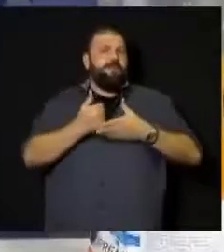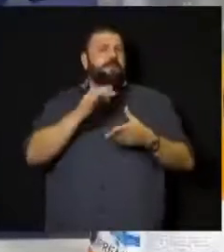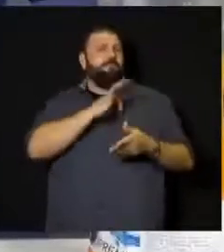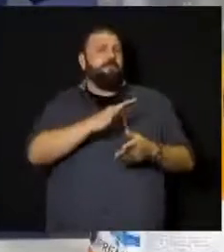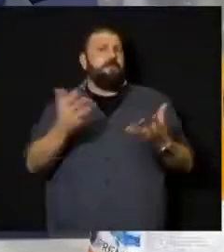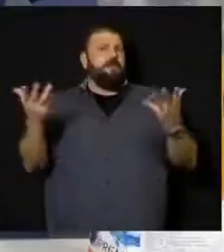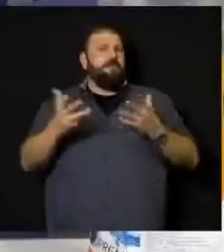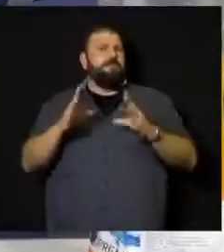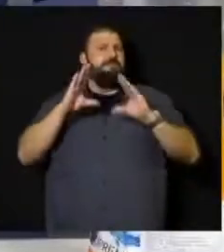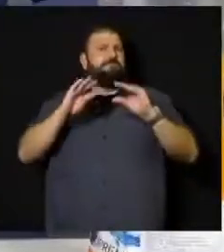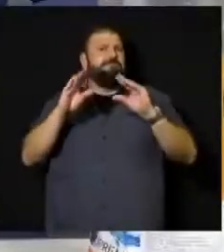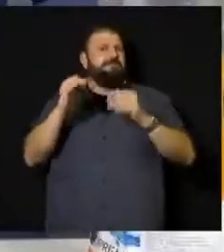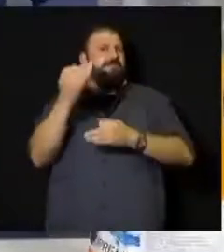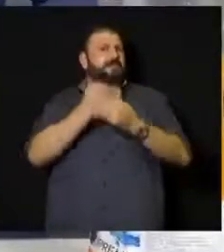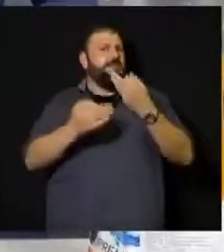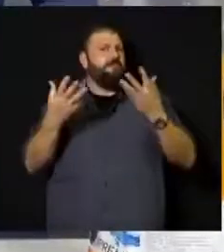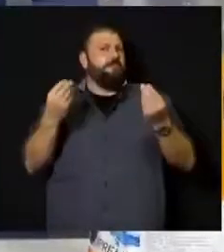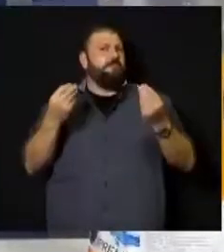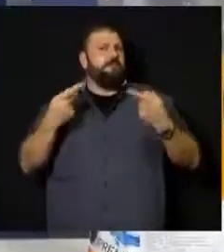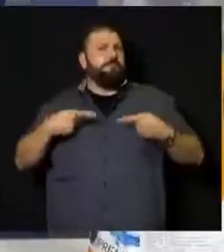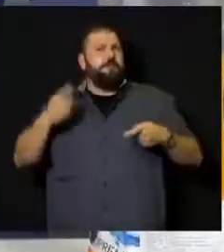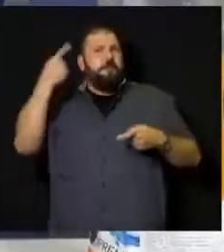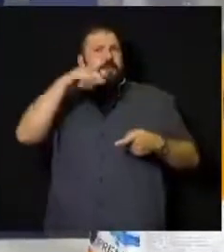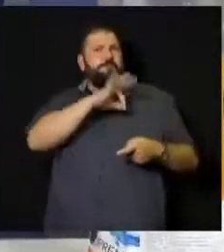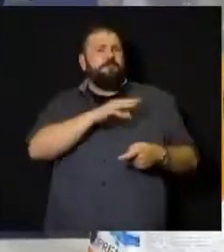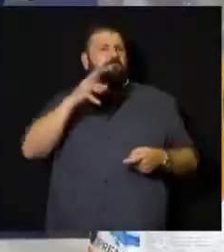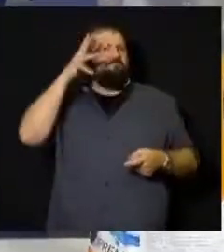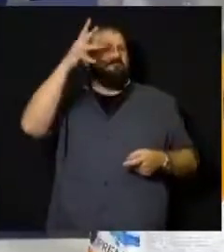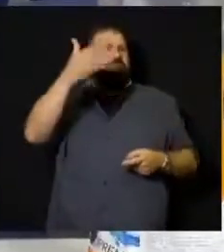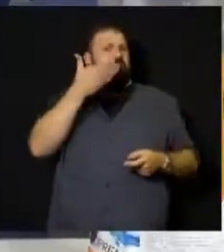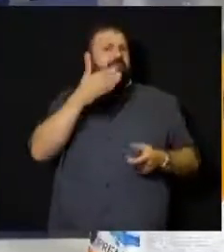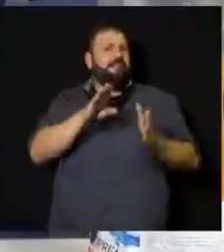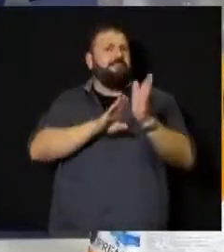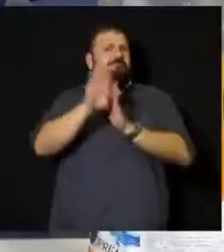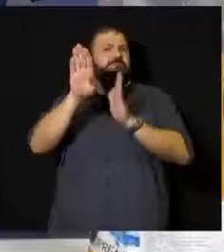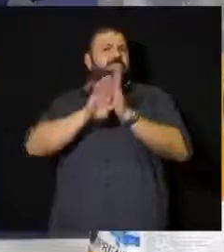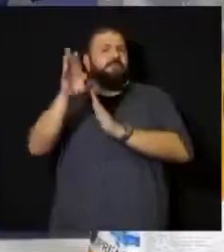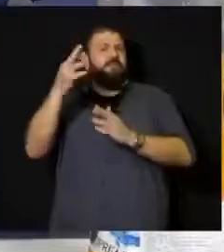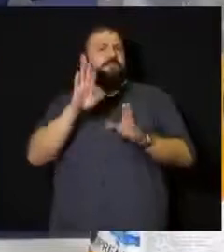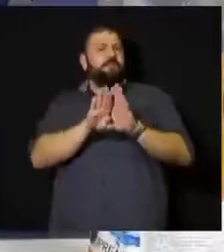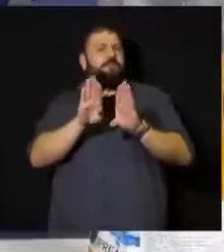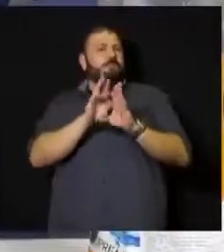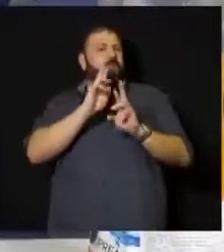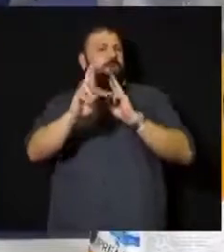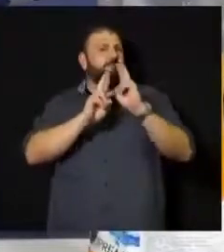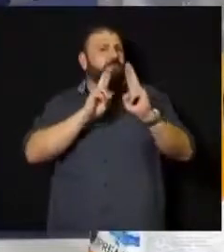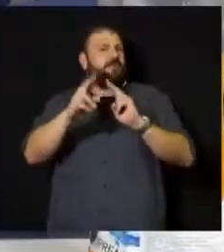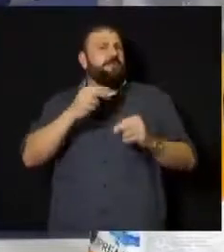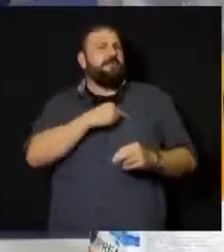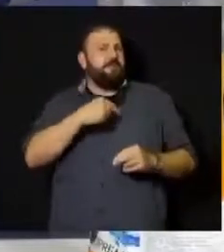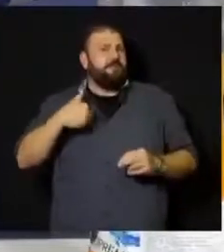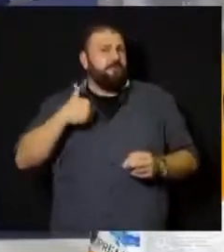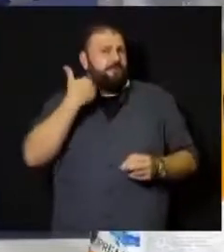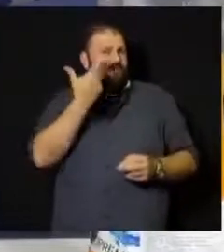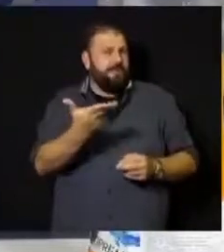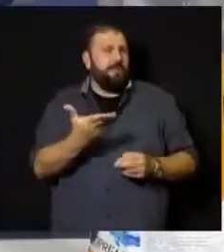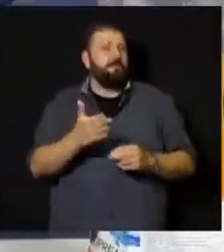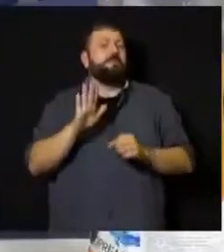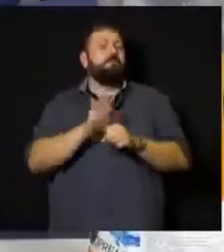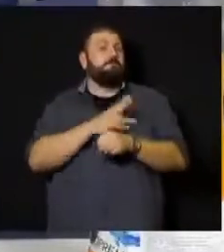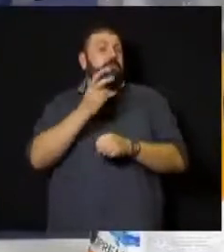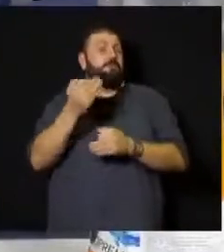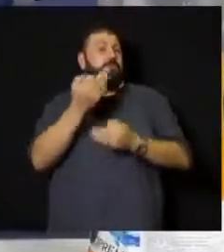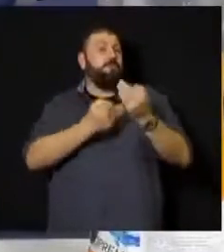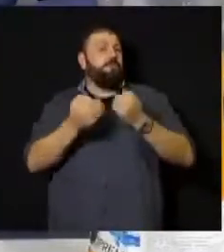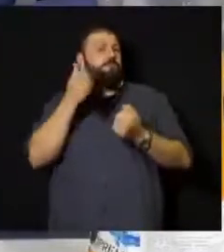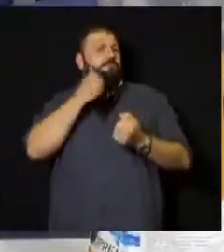to generate between, or to achieve with both parts these results that we want. So, and a